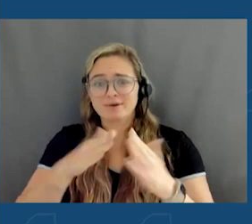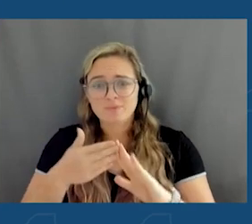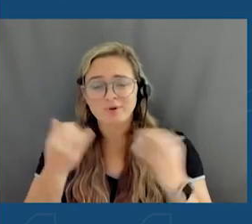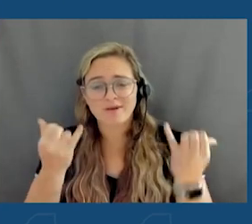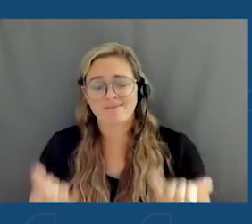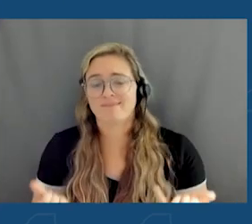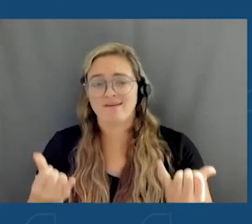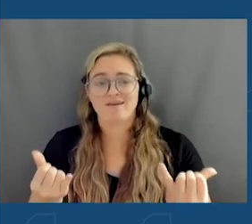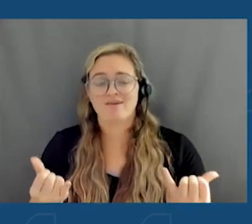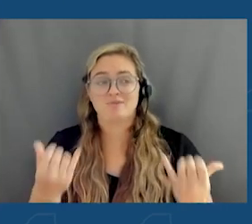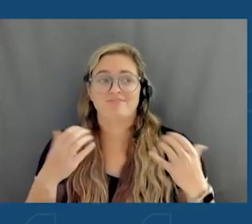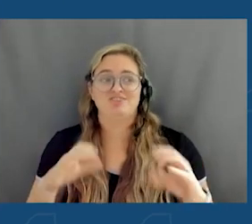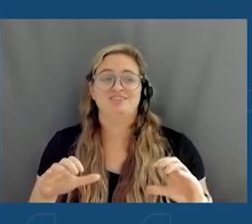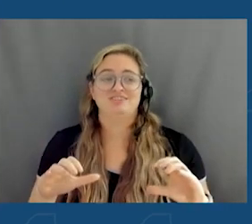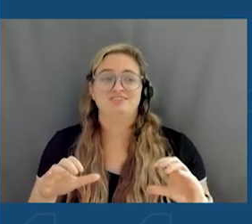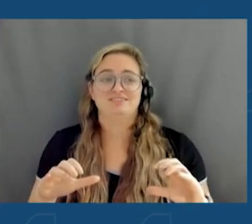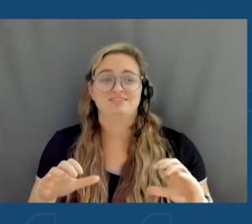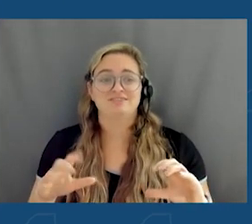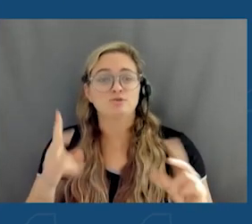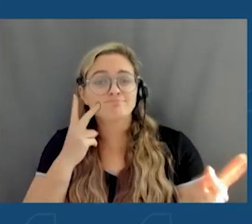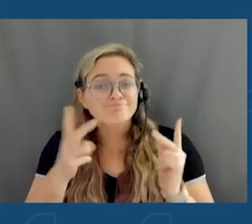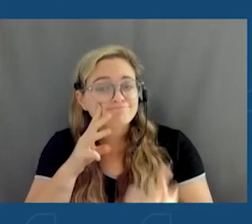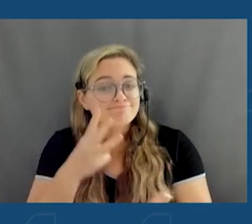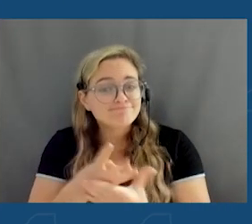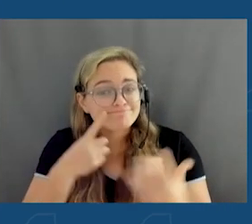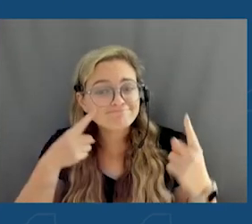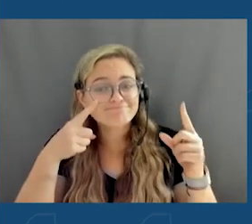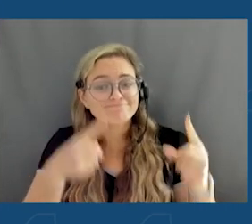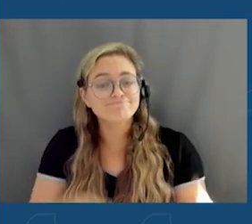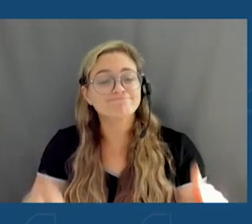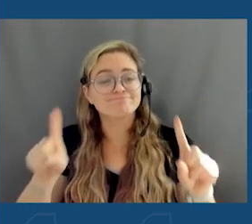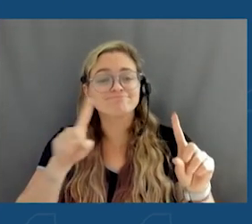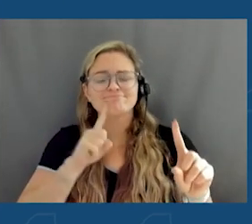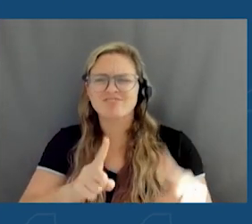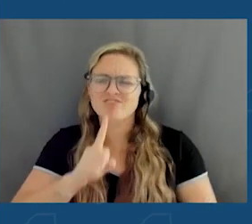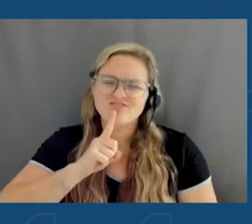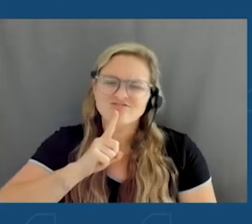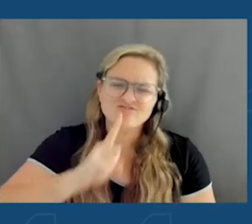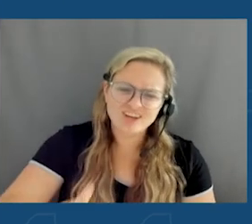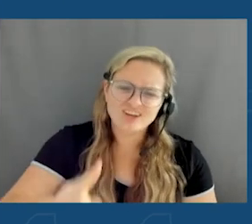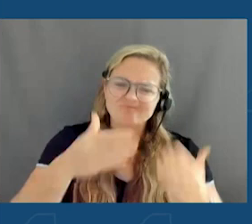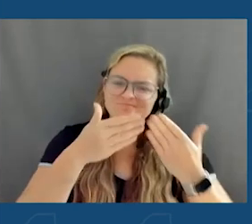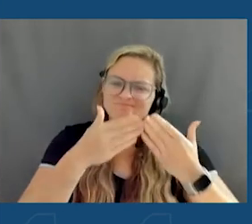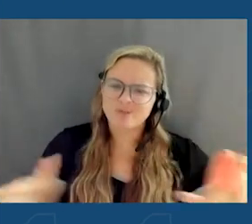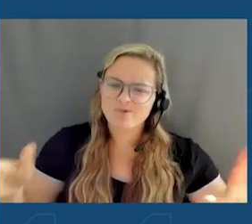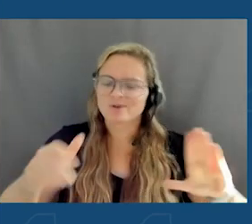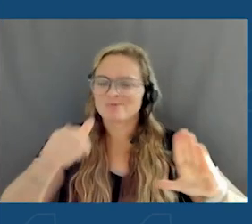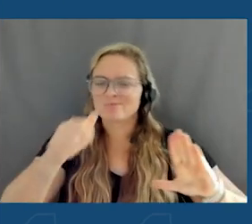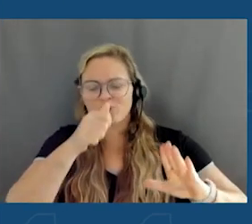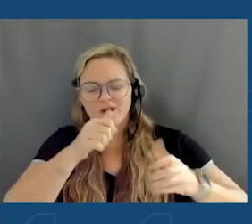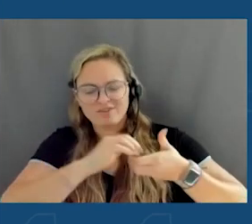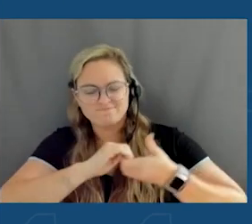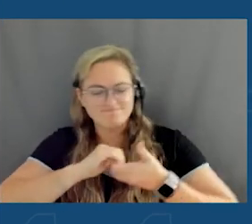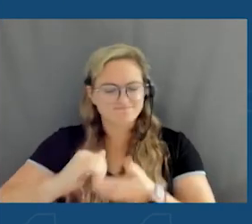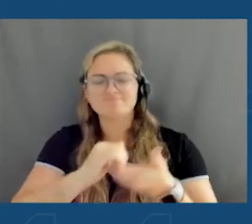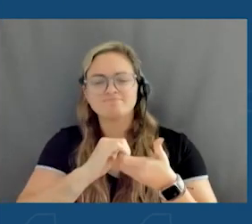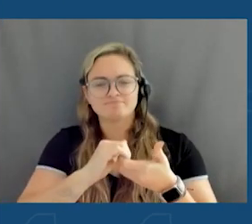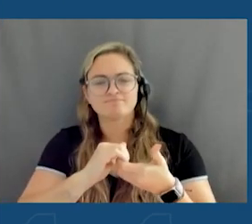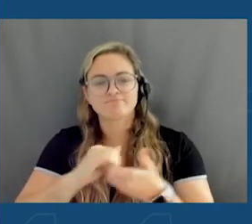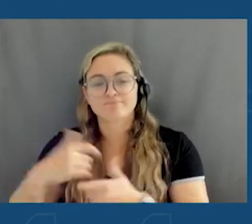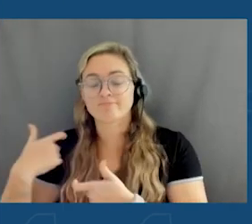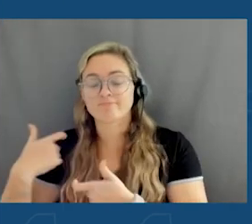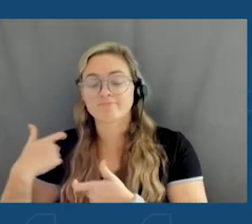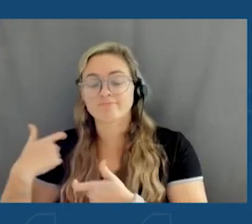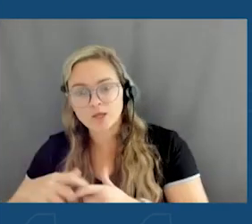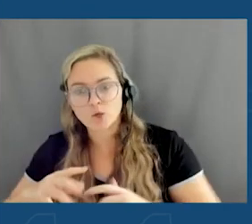get to witness the creation of a real public-private partnership and a